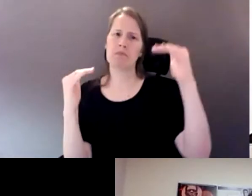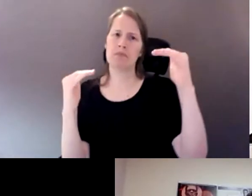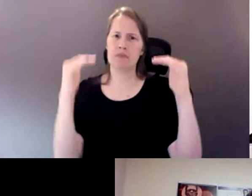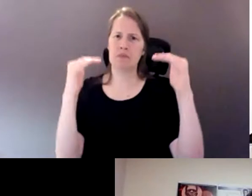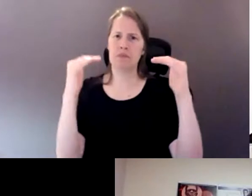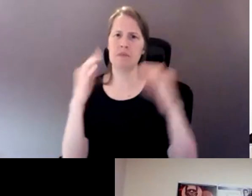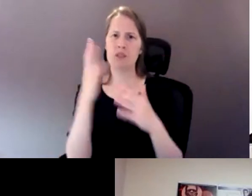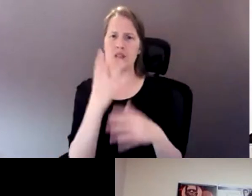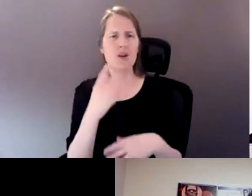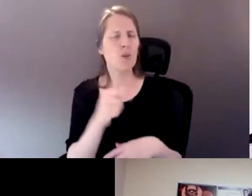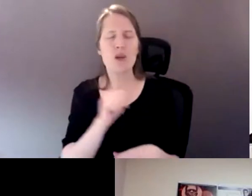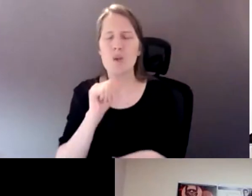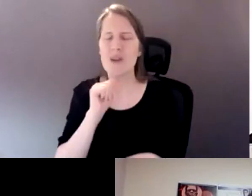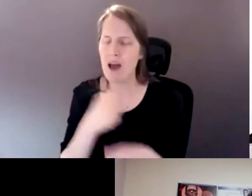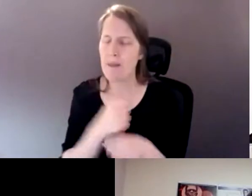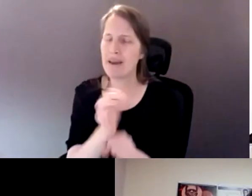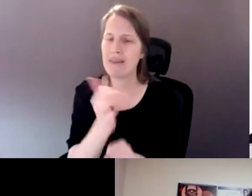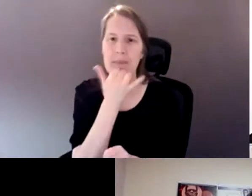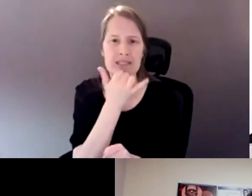would rarely make when it comes to any other